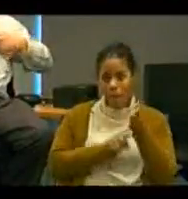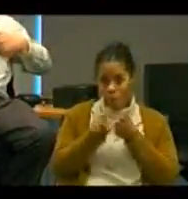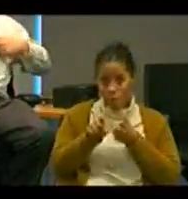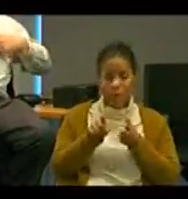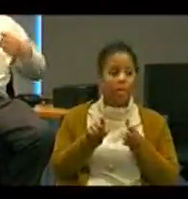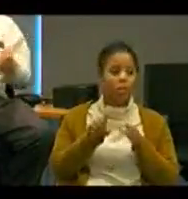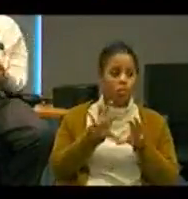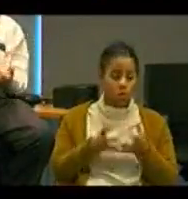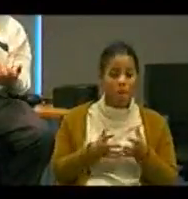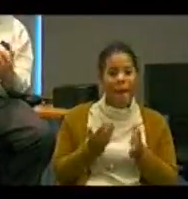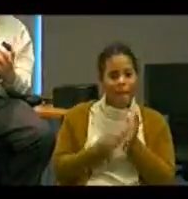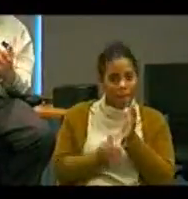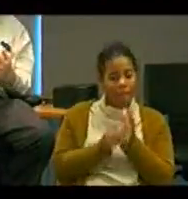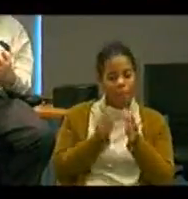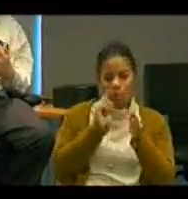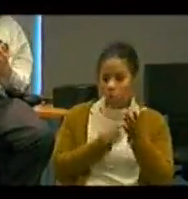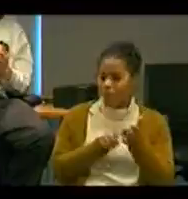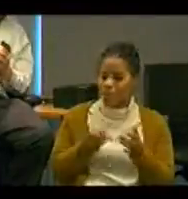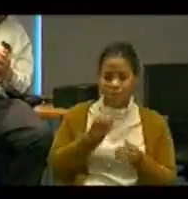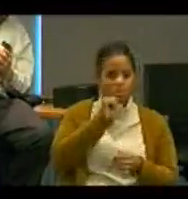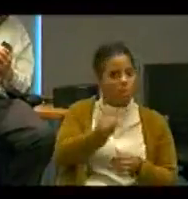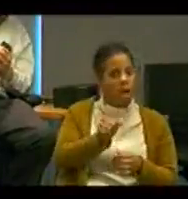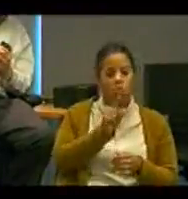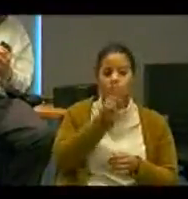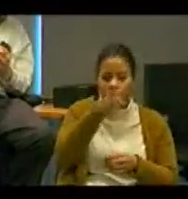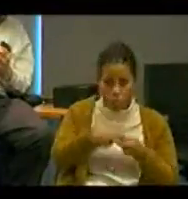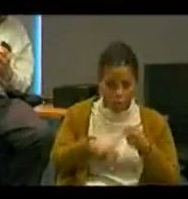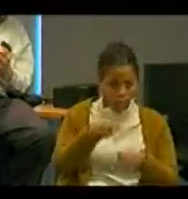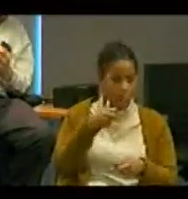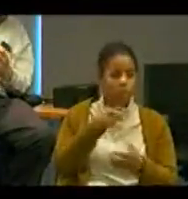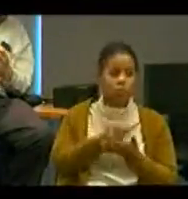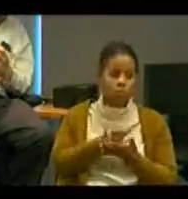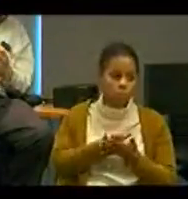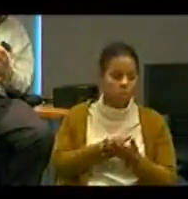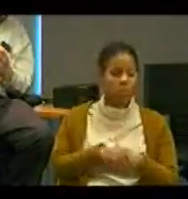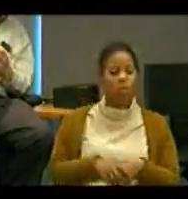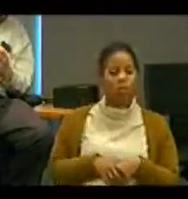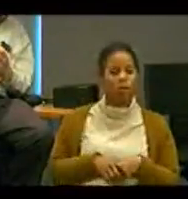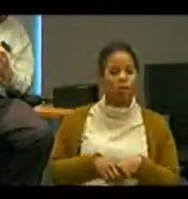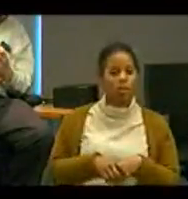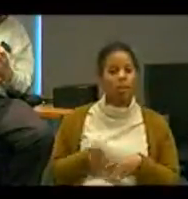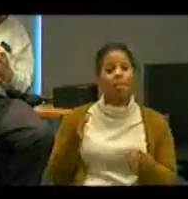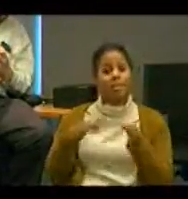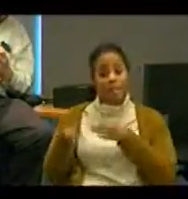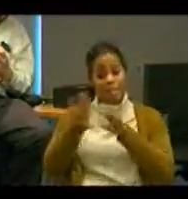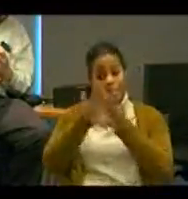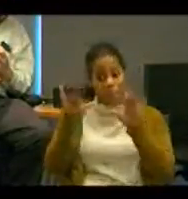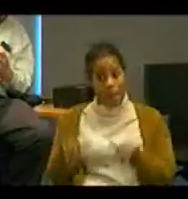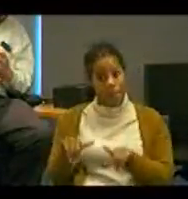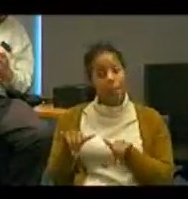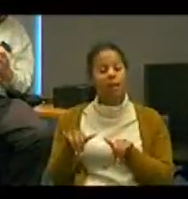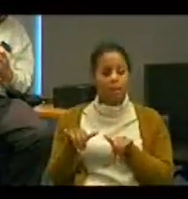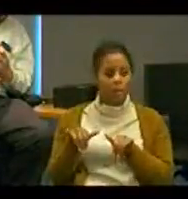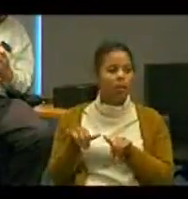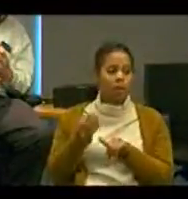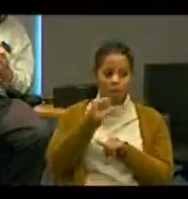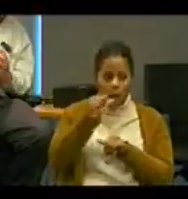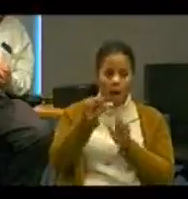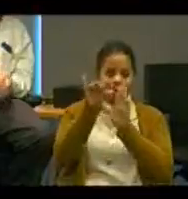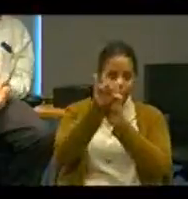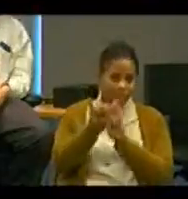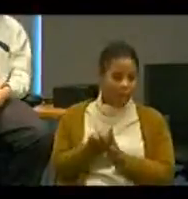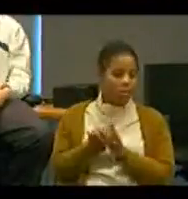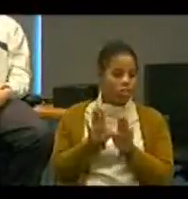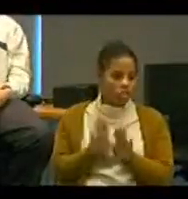indicates that's not the problem, that schools are instead systematically not identifying children who